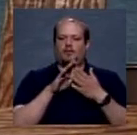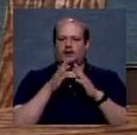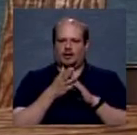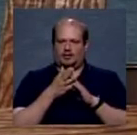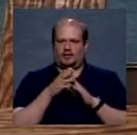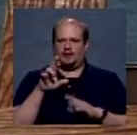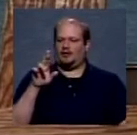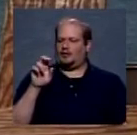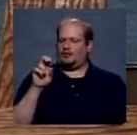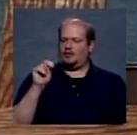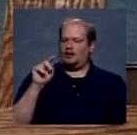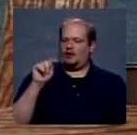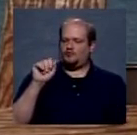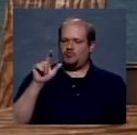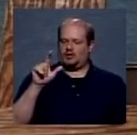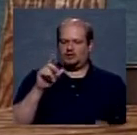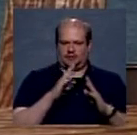rental city,